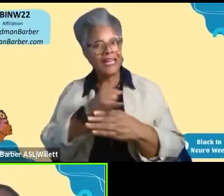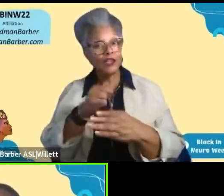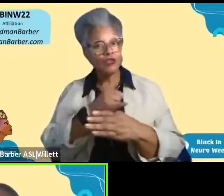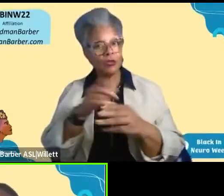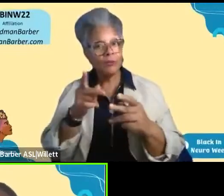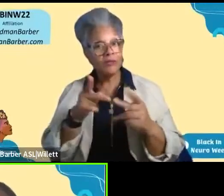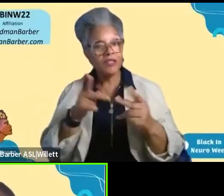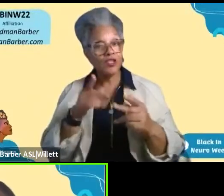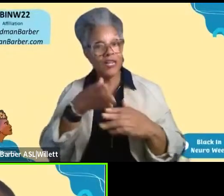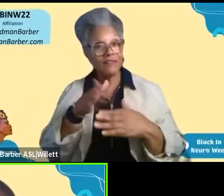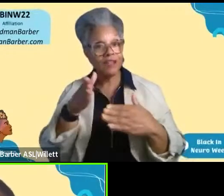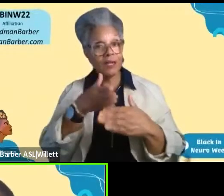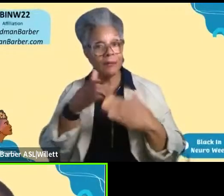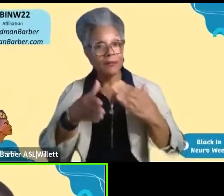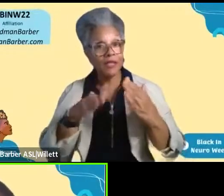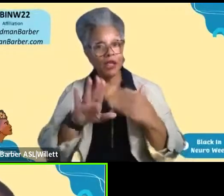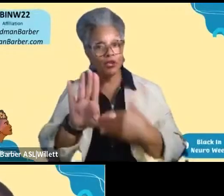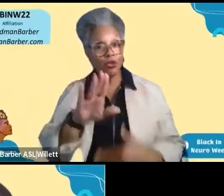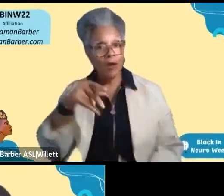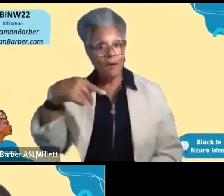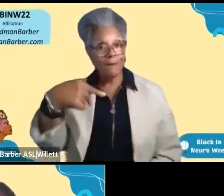PhD?